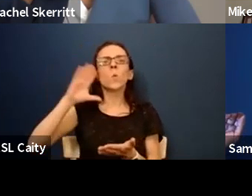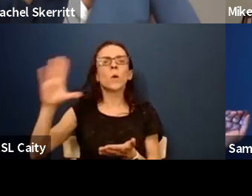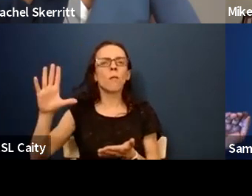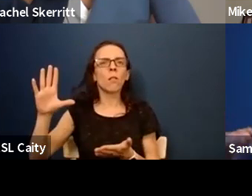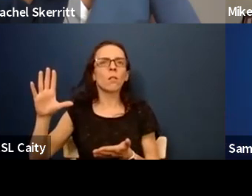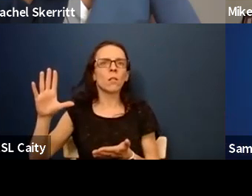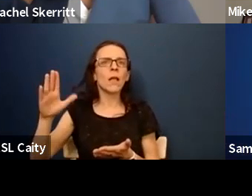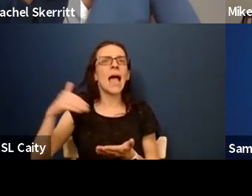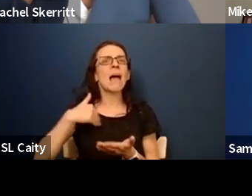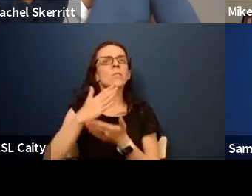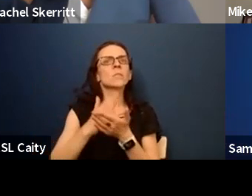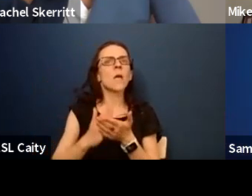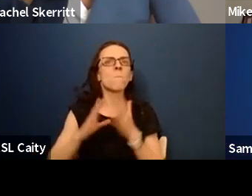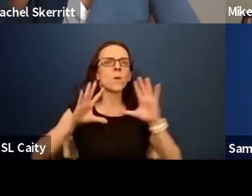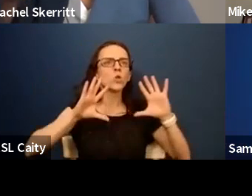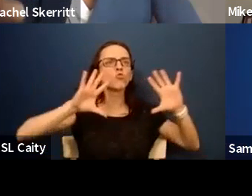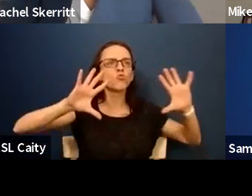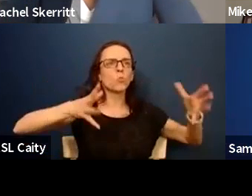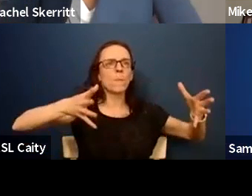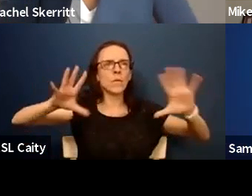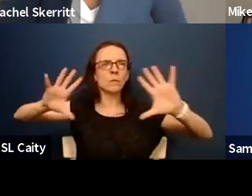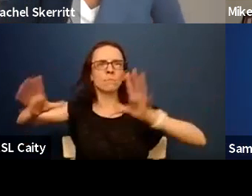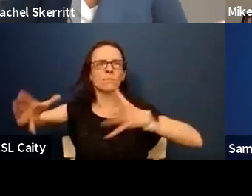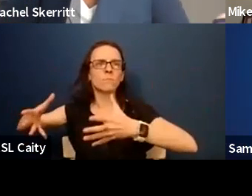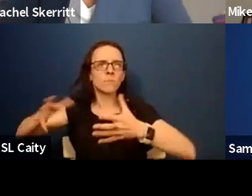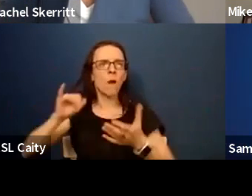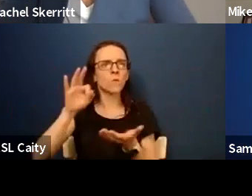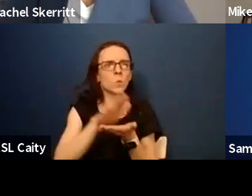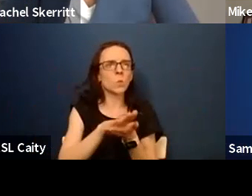there would be some grouping of schools,